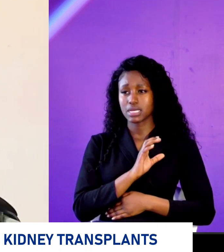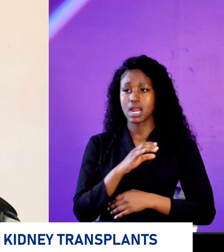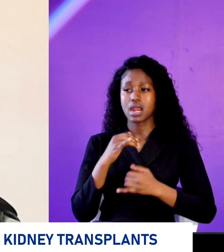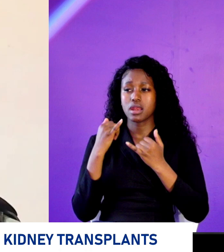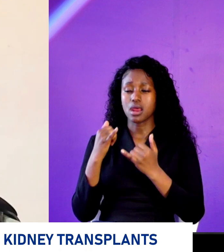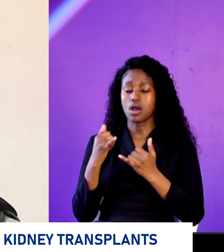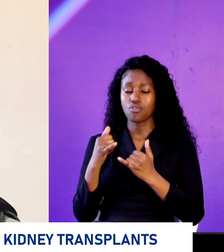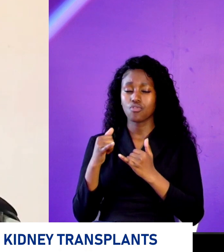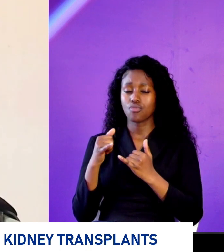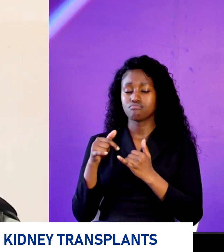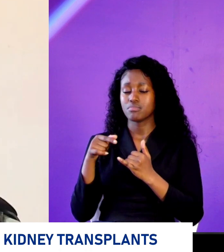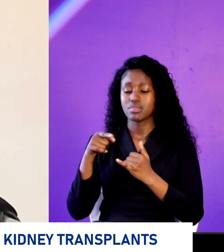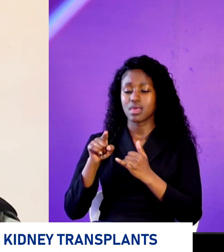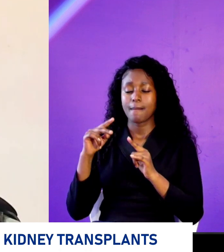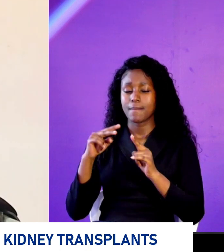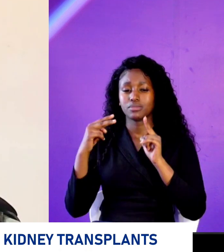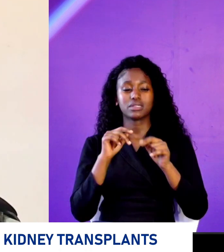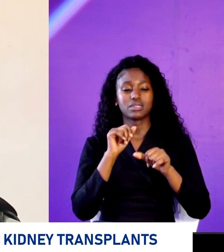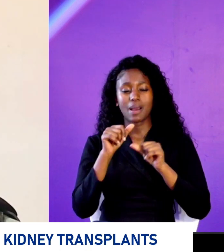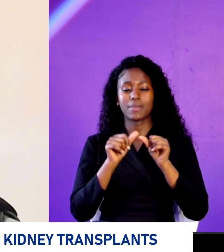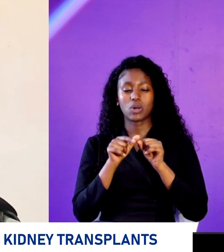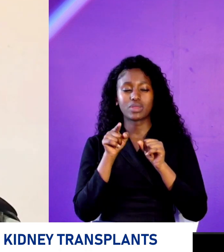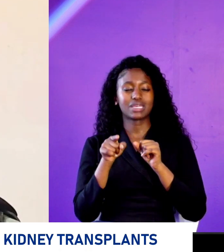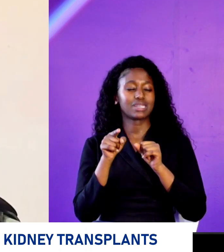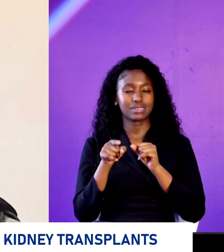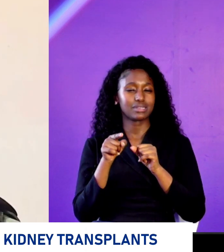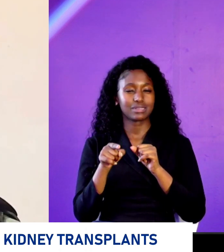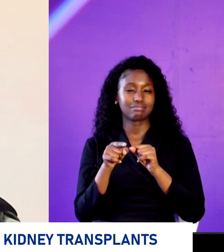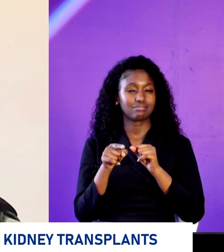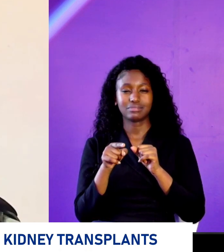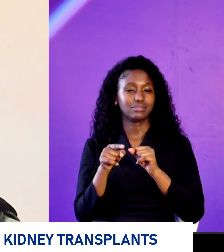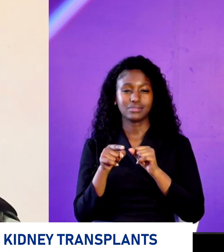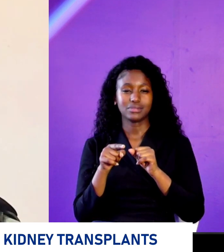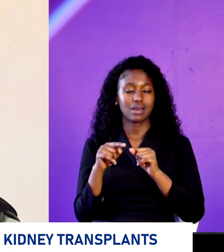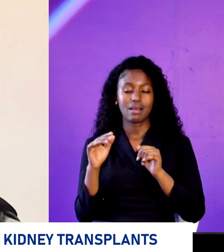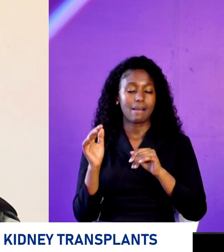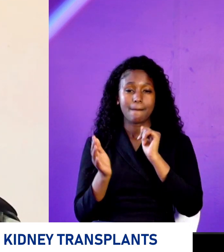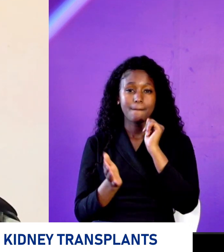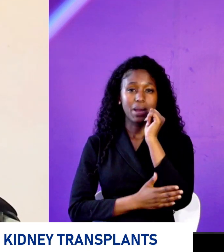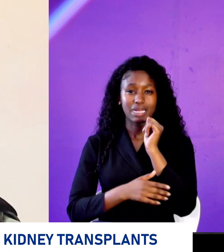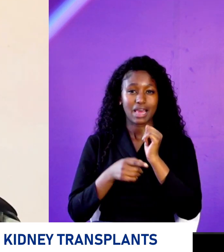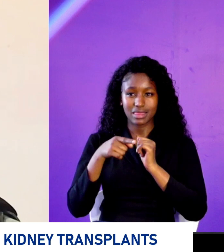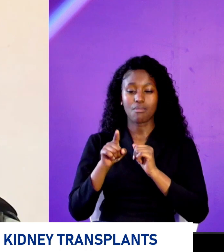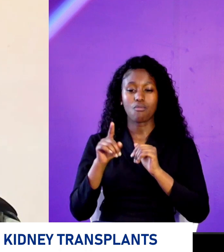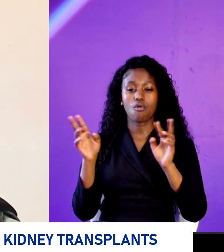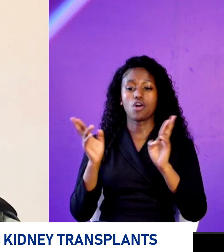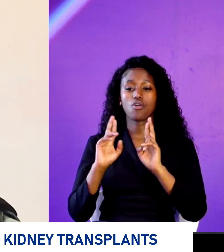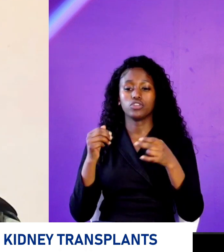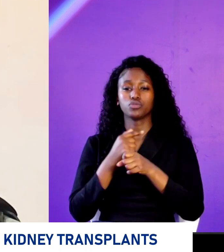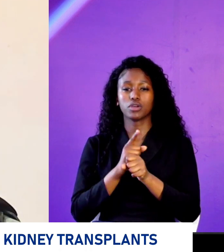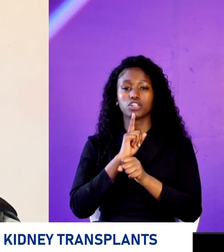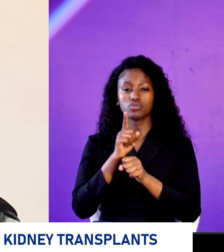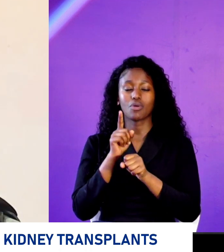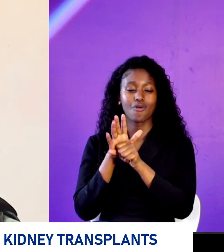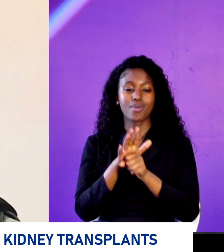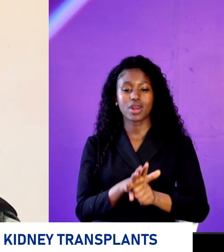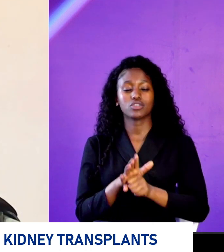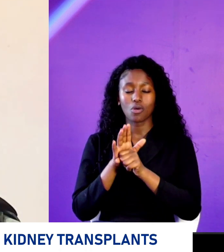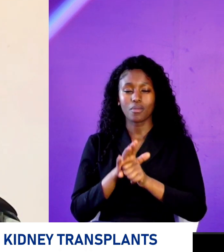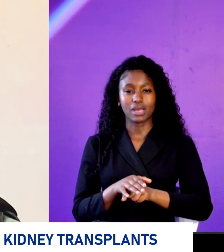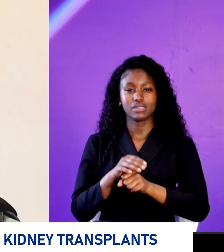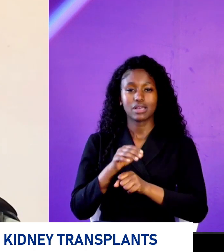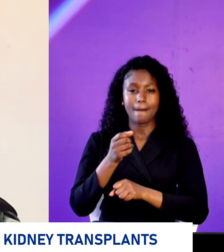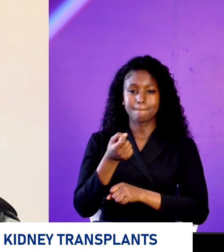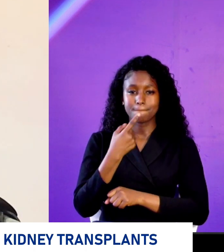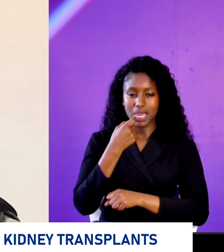this thing with a premeditated mind, with a mind to make adverse comments about Medi-Hill, and we